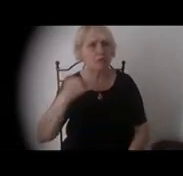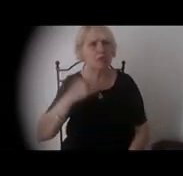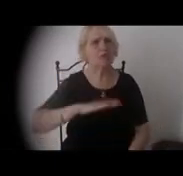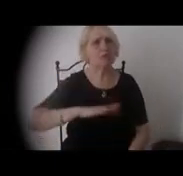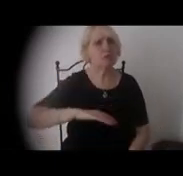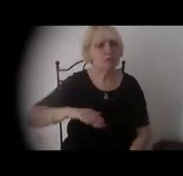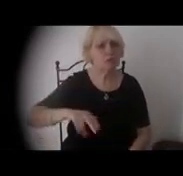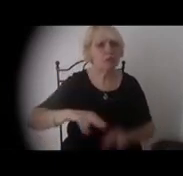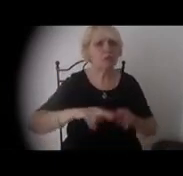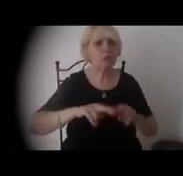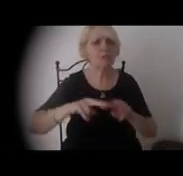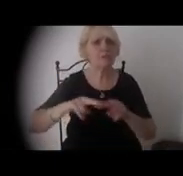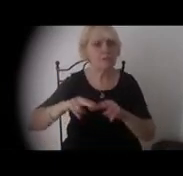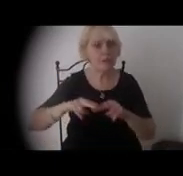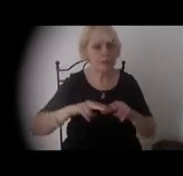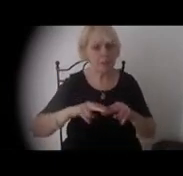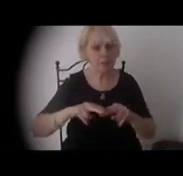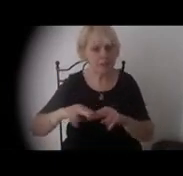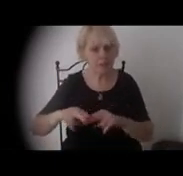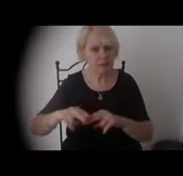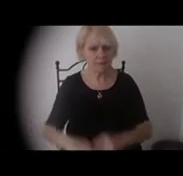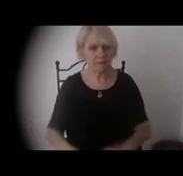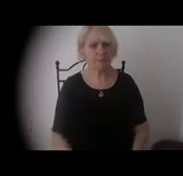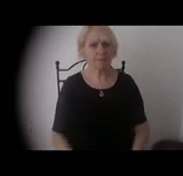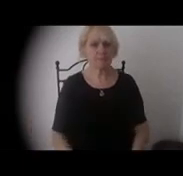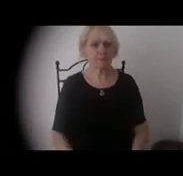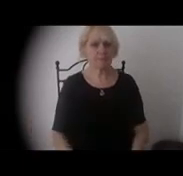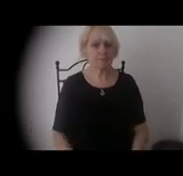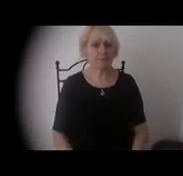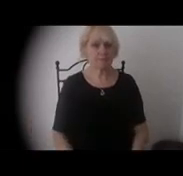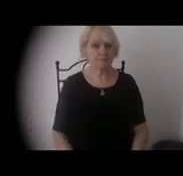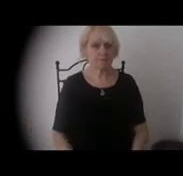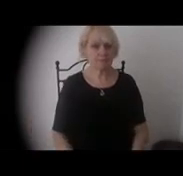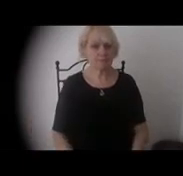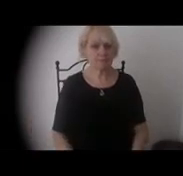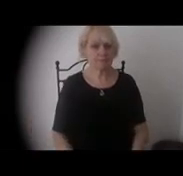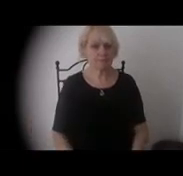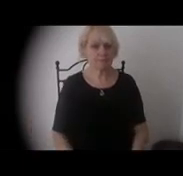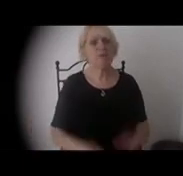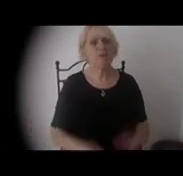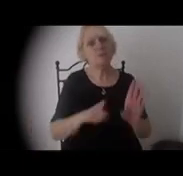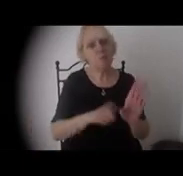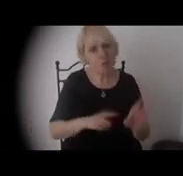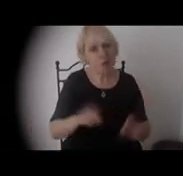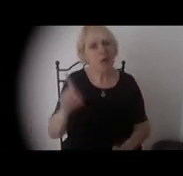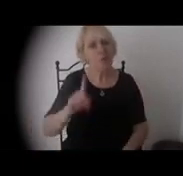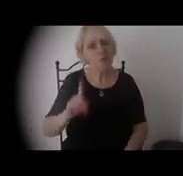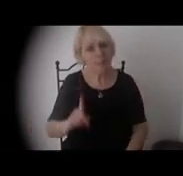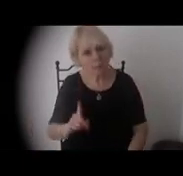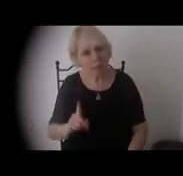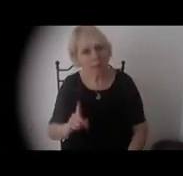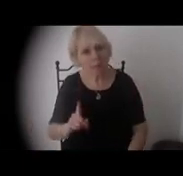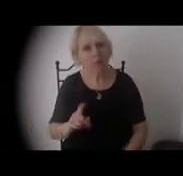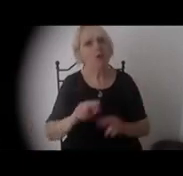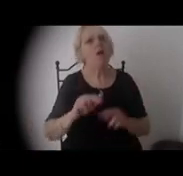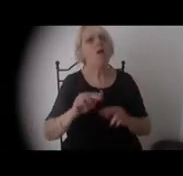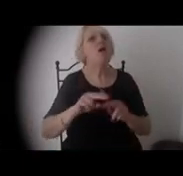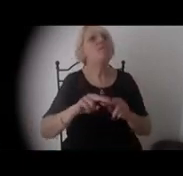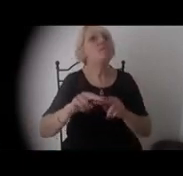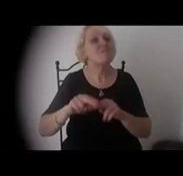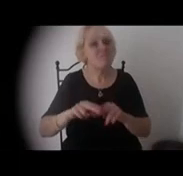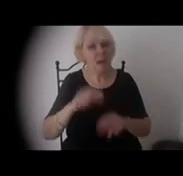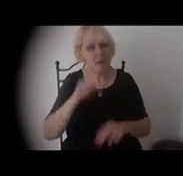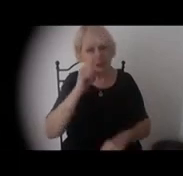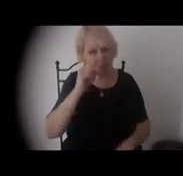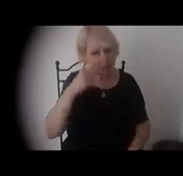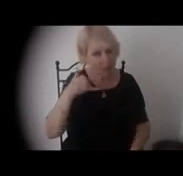this is a number that children, young people and families can call to get support or advice, again,